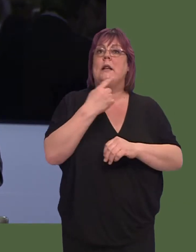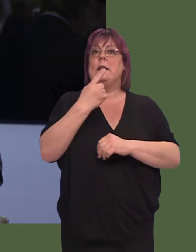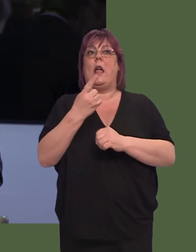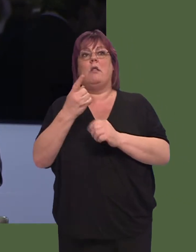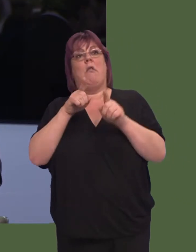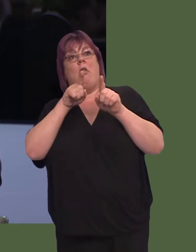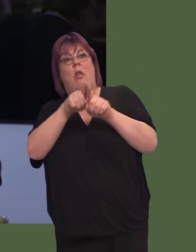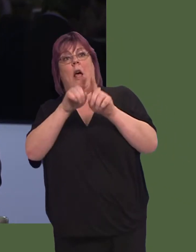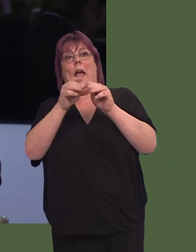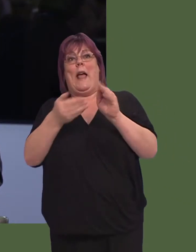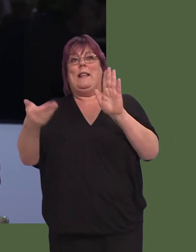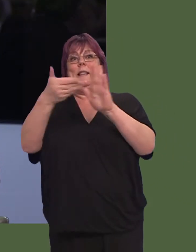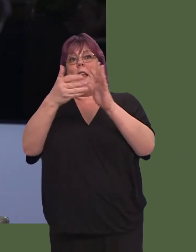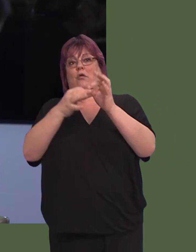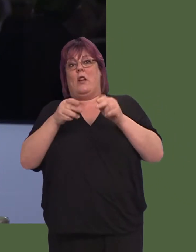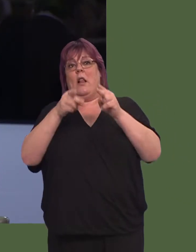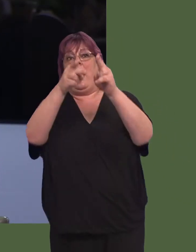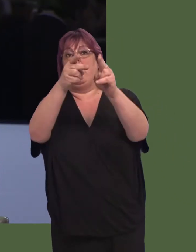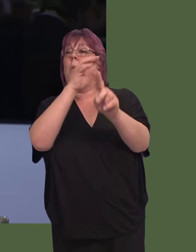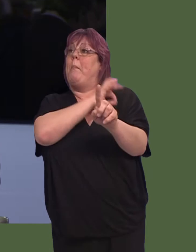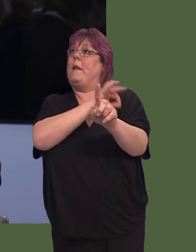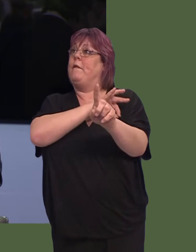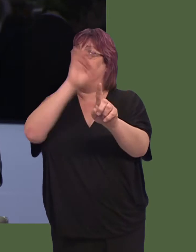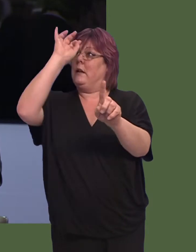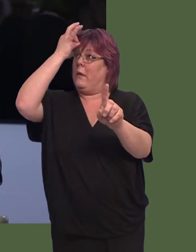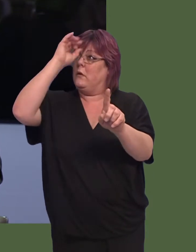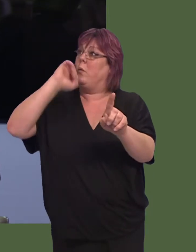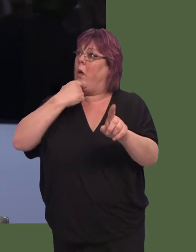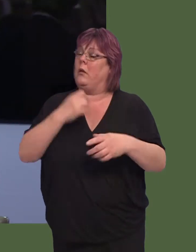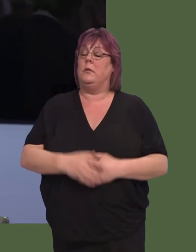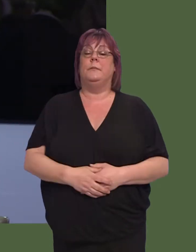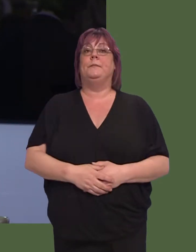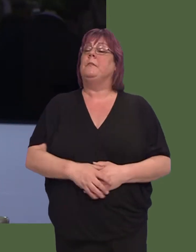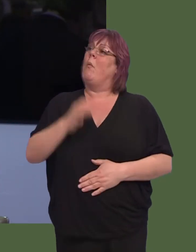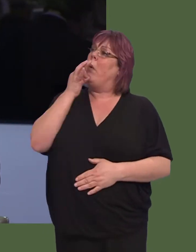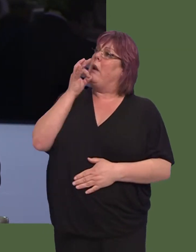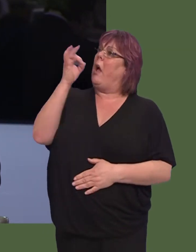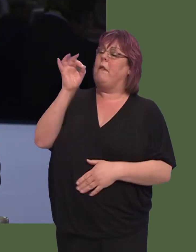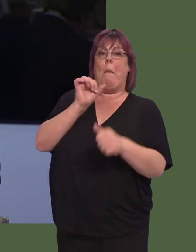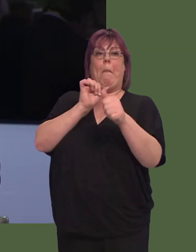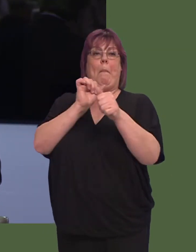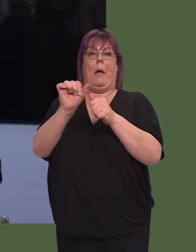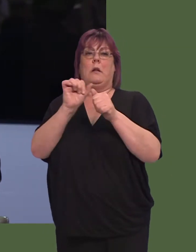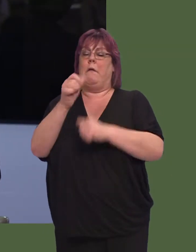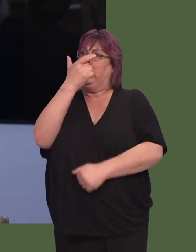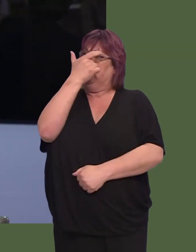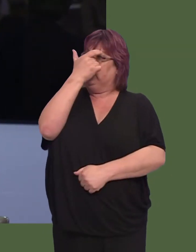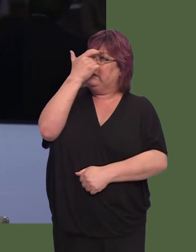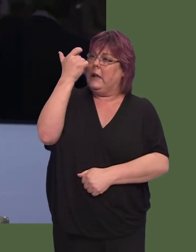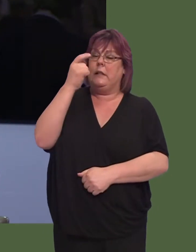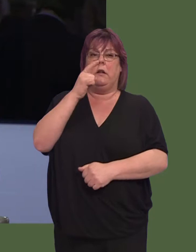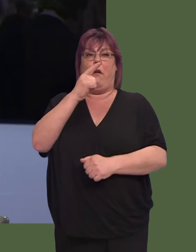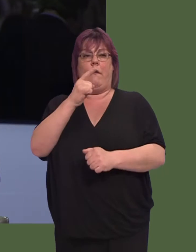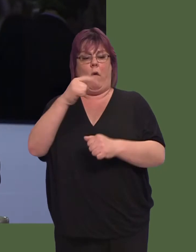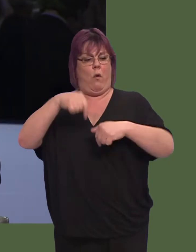local councils and others that heritage railways can guarantee. What action will you therefore take to ensure better understanding at